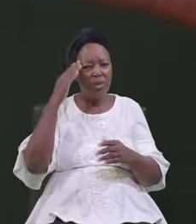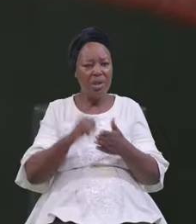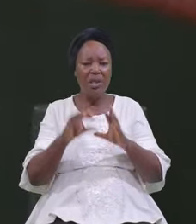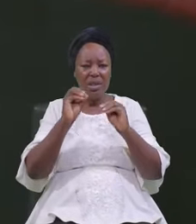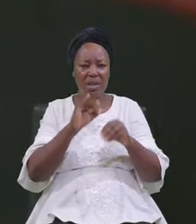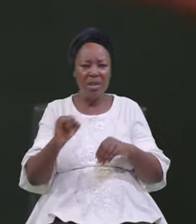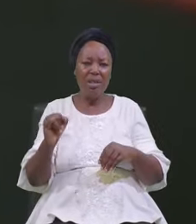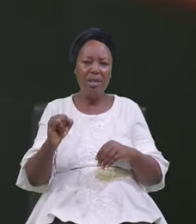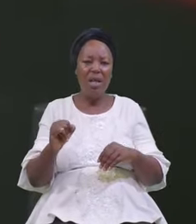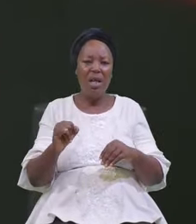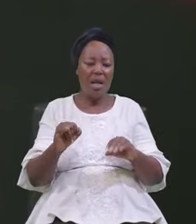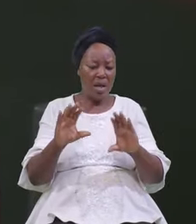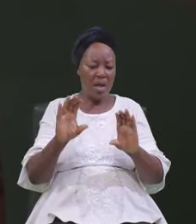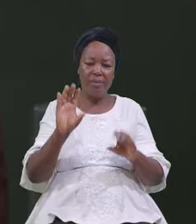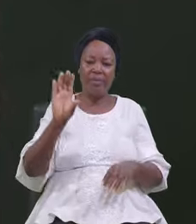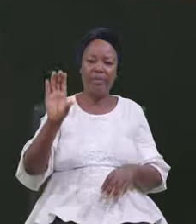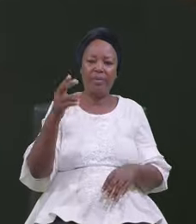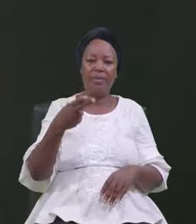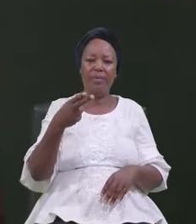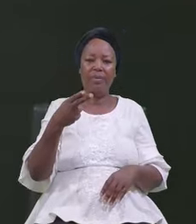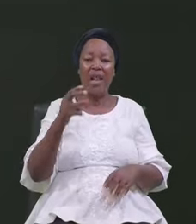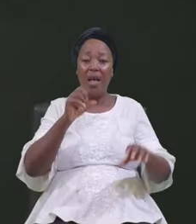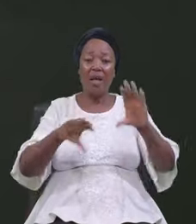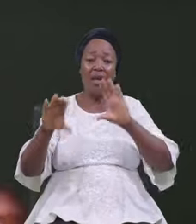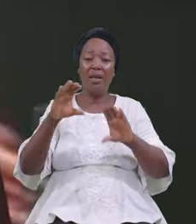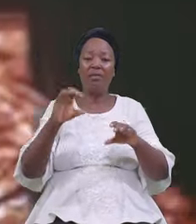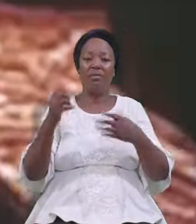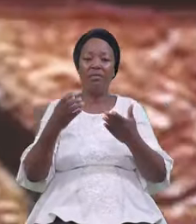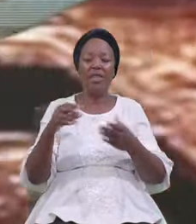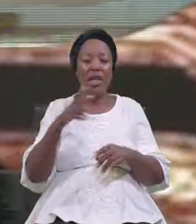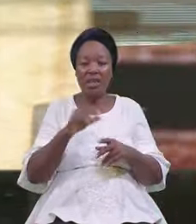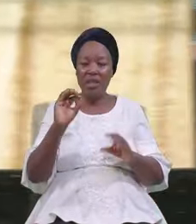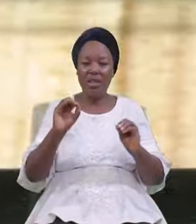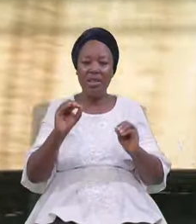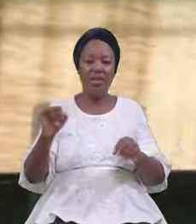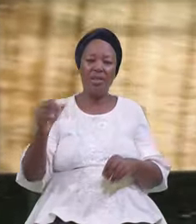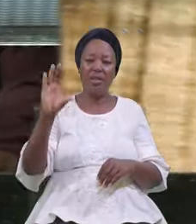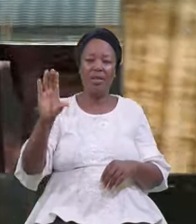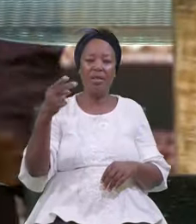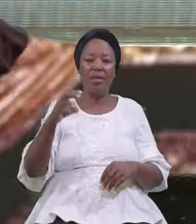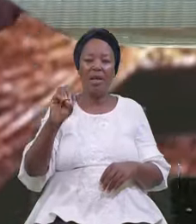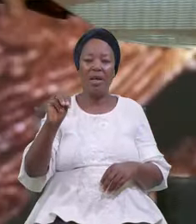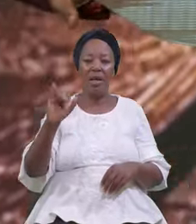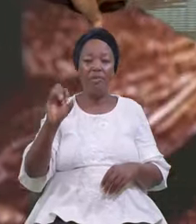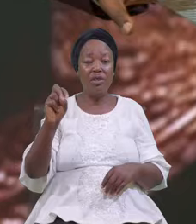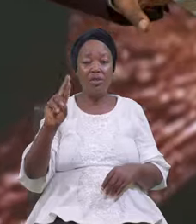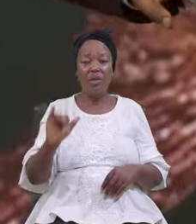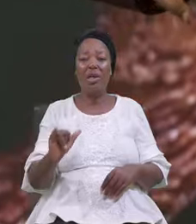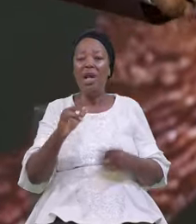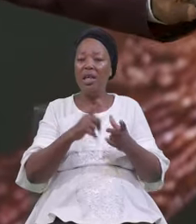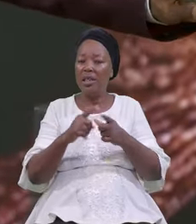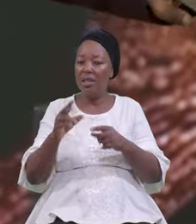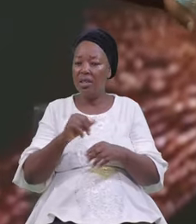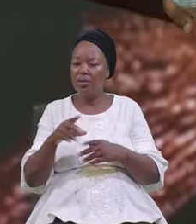teaching chemistry, and he saw the way the teacher was teaching, said, excuse me, give me that, you know, something, and then he went on